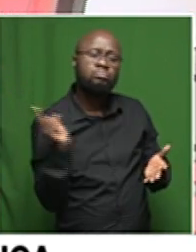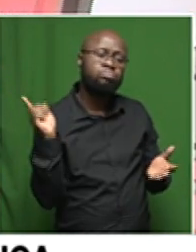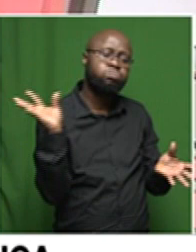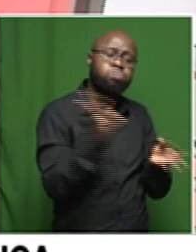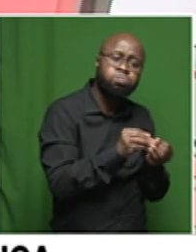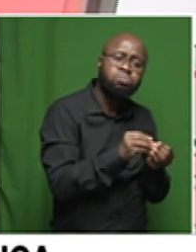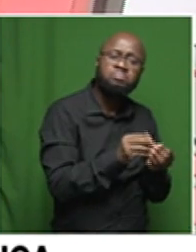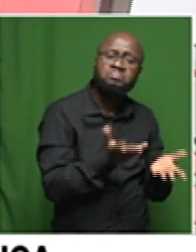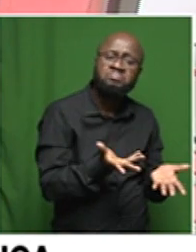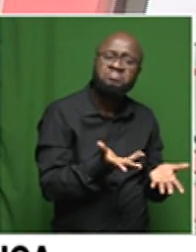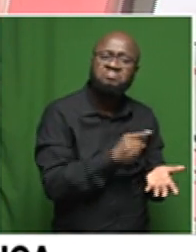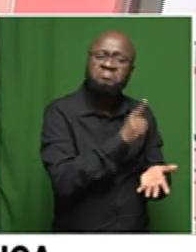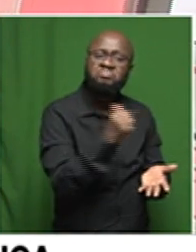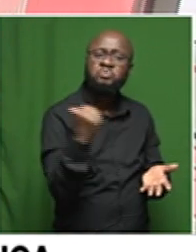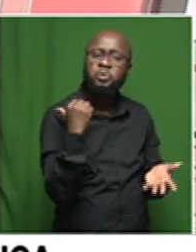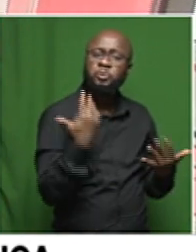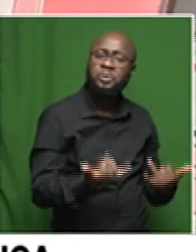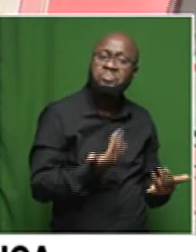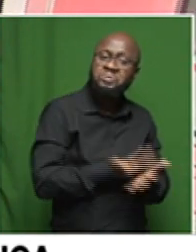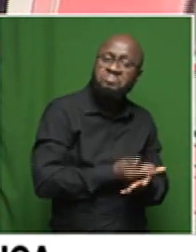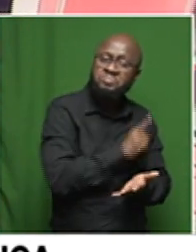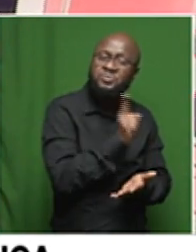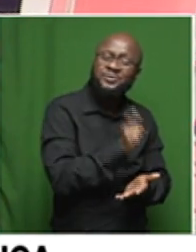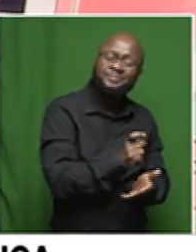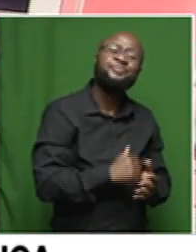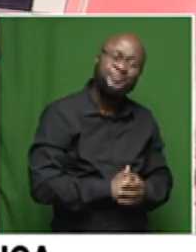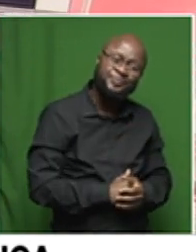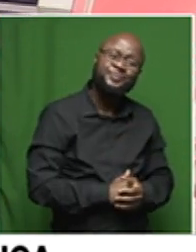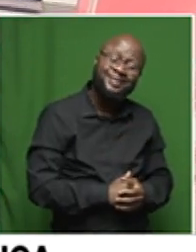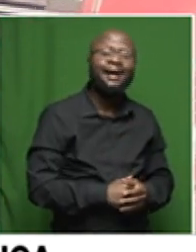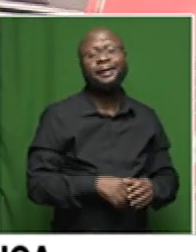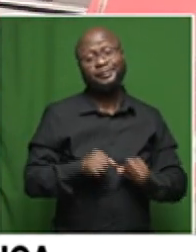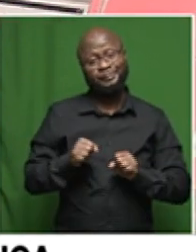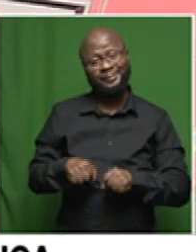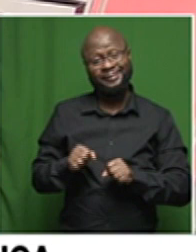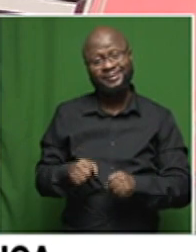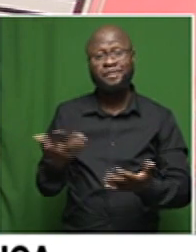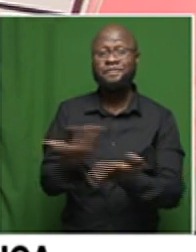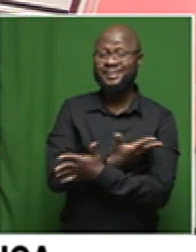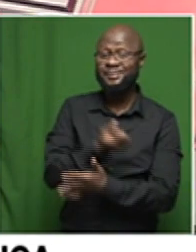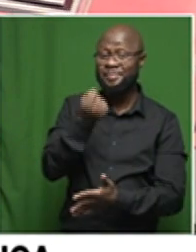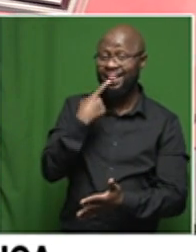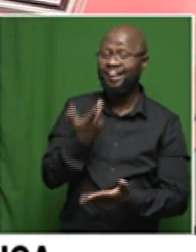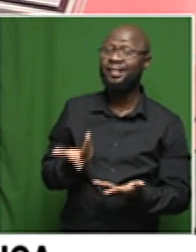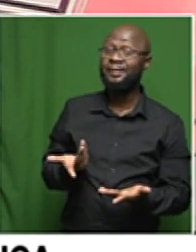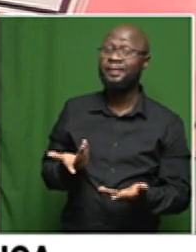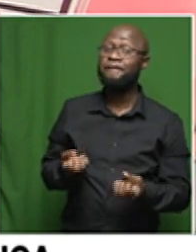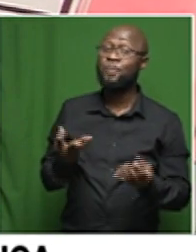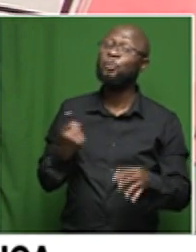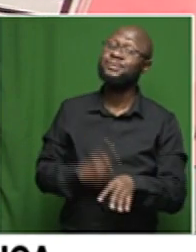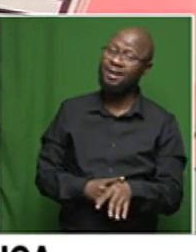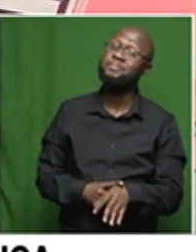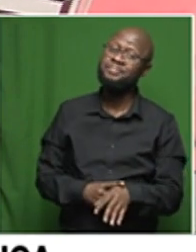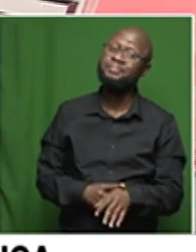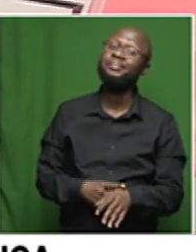an important question. Thank you for that one, Elizabeth. The issue of missing medication. So as doctors, I think we have a lot of this where, you know, we don't